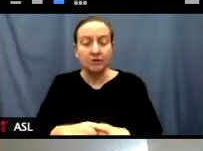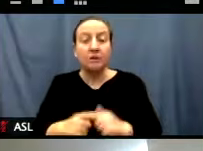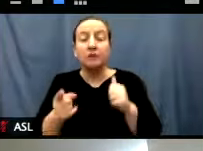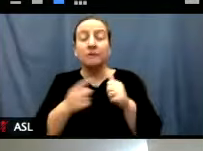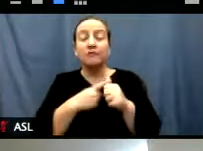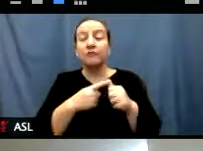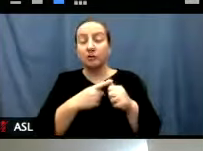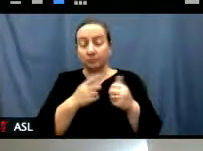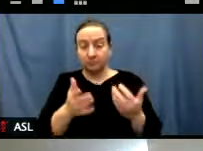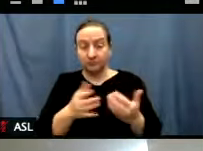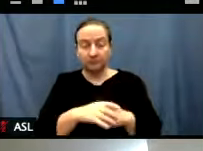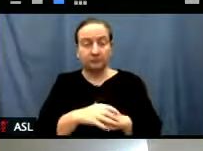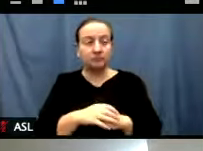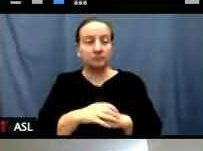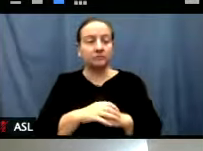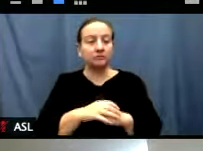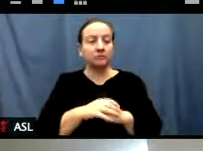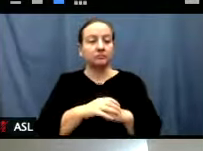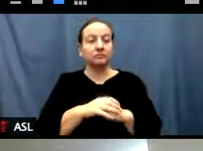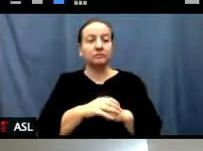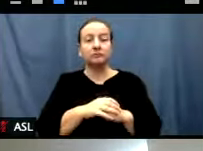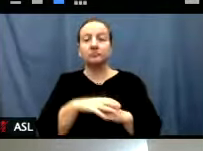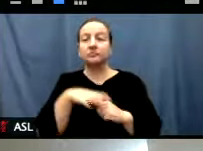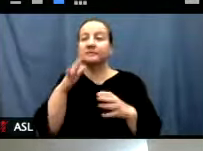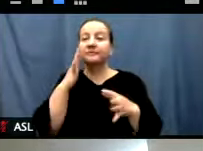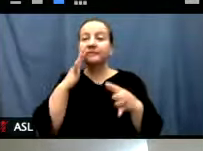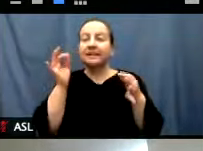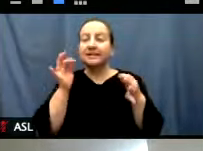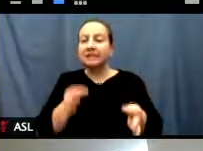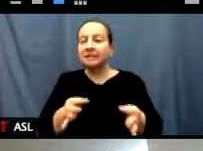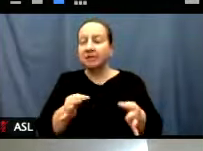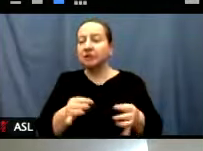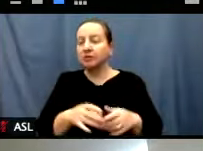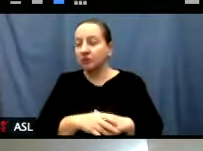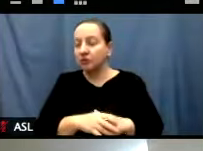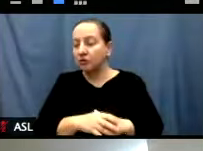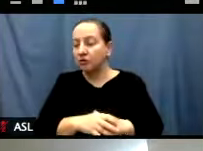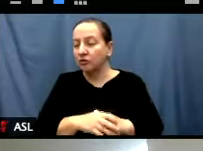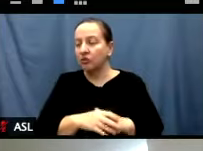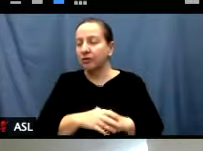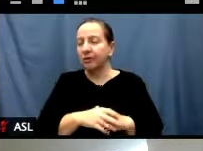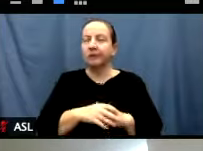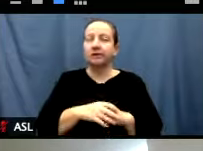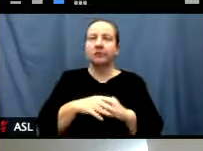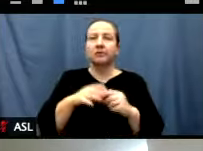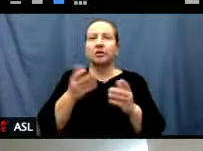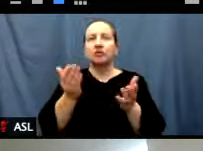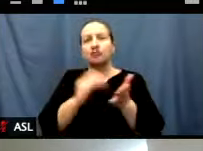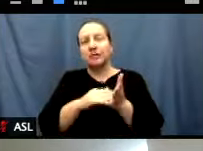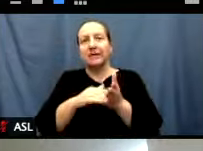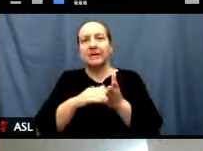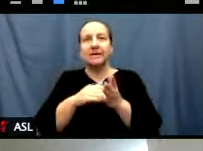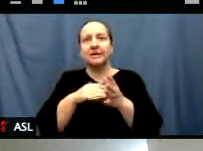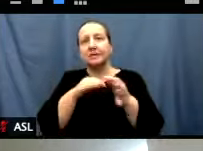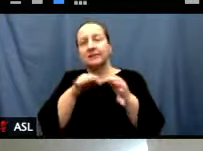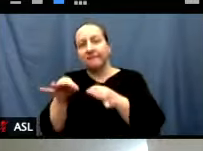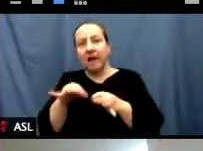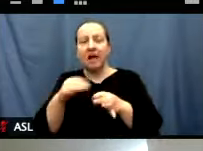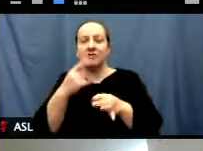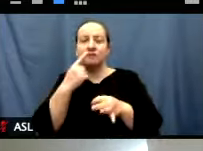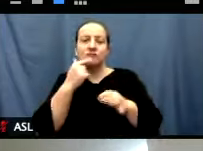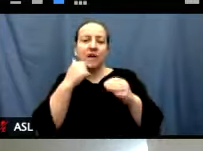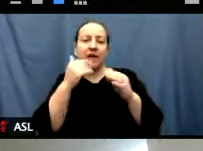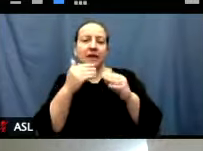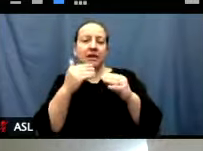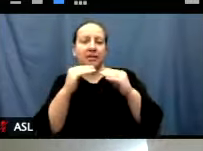on the decision to redefine the red level in the dial and create this new purple level that has sort of a higher